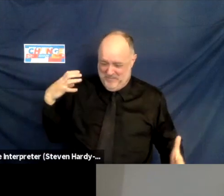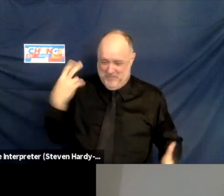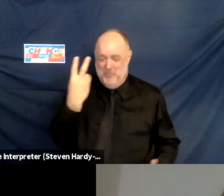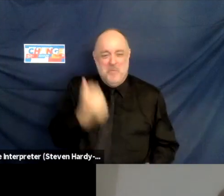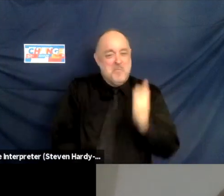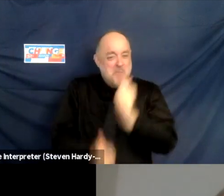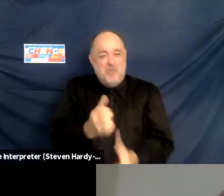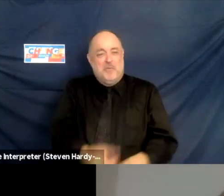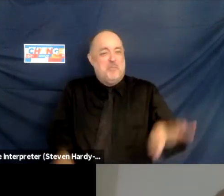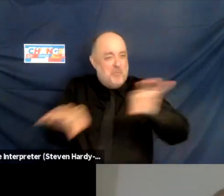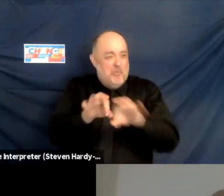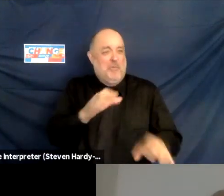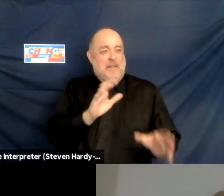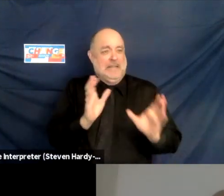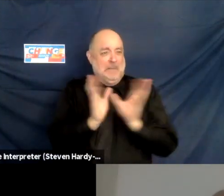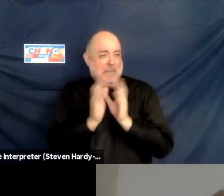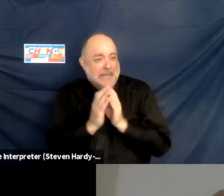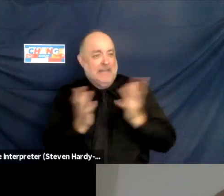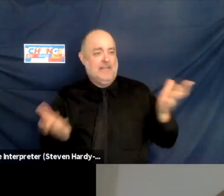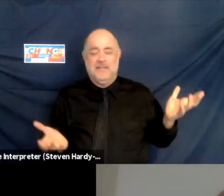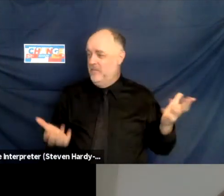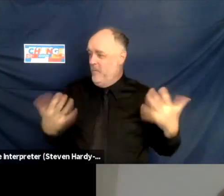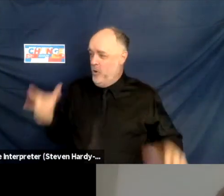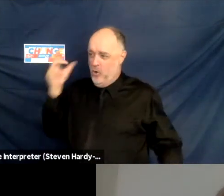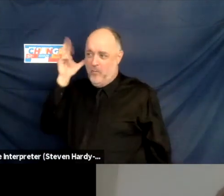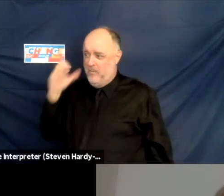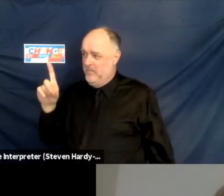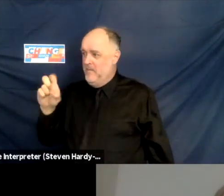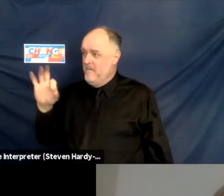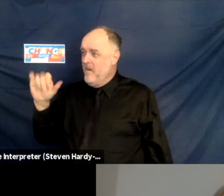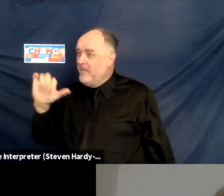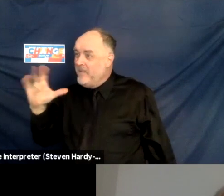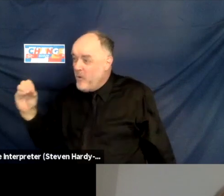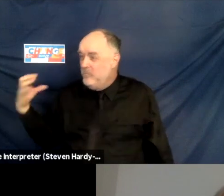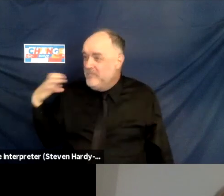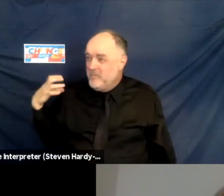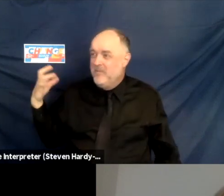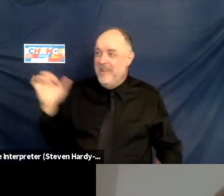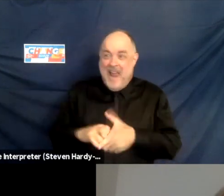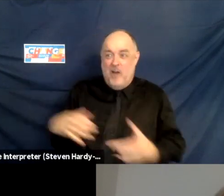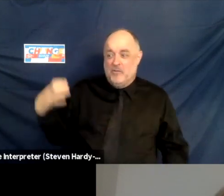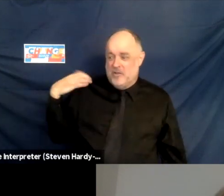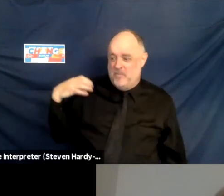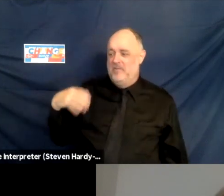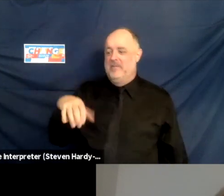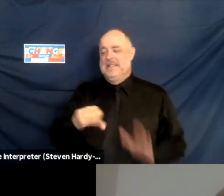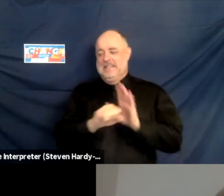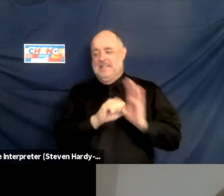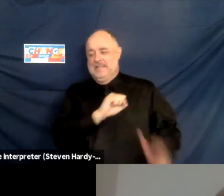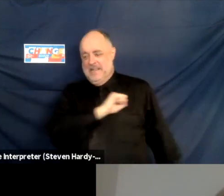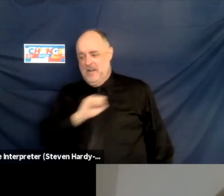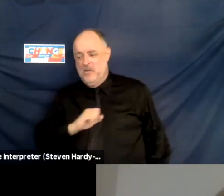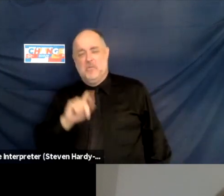our issue in Congress. We heard from Chairman DeFazio on Monday. Today, we will hear from Chairman Tom Carper. Senator Carper has been in